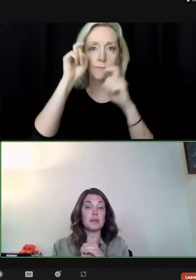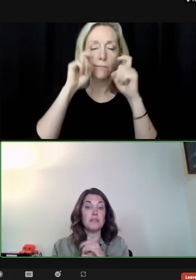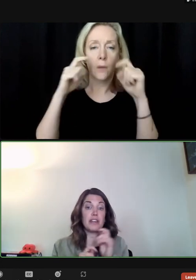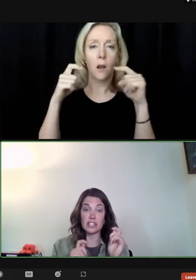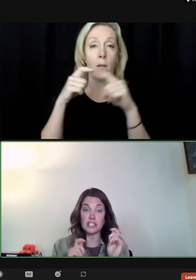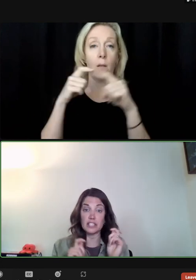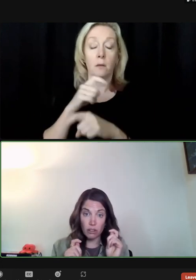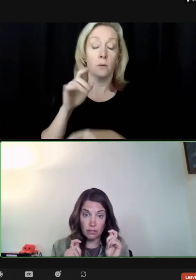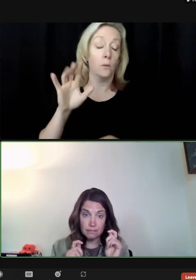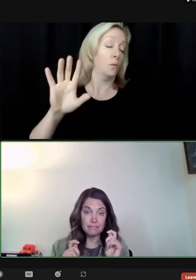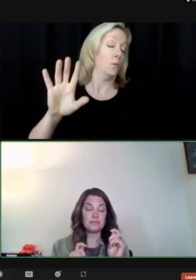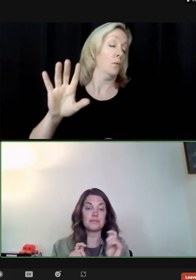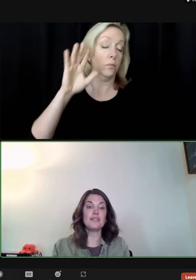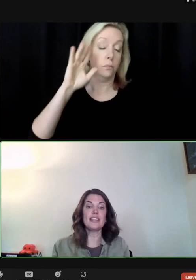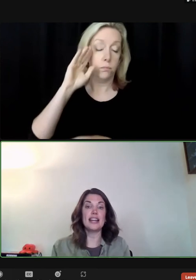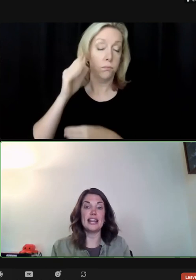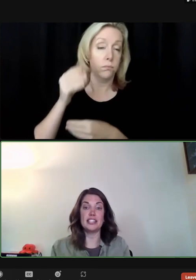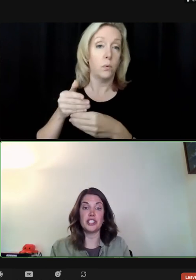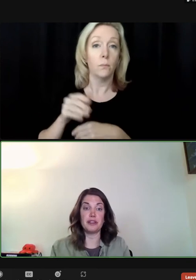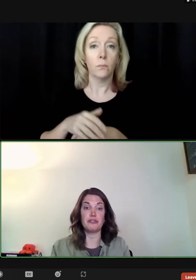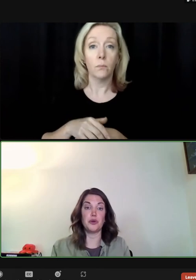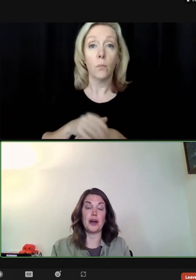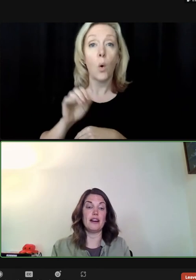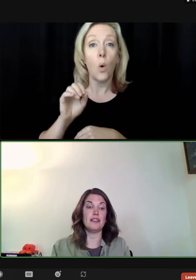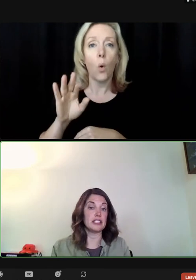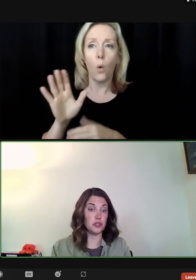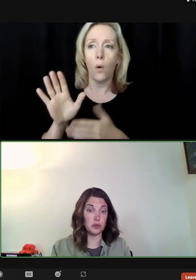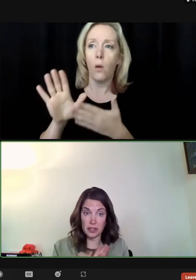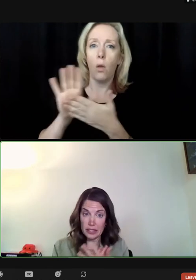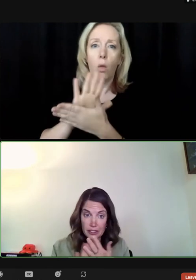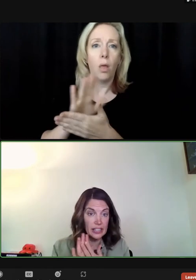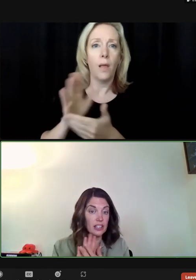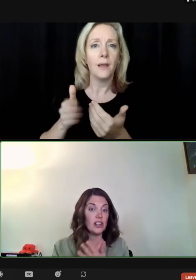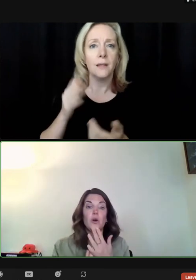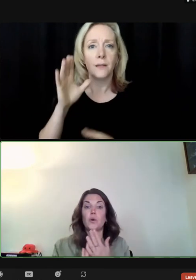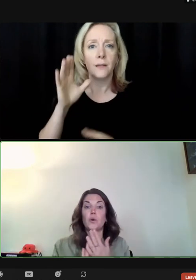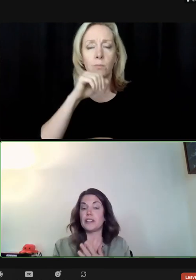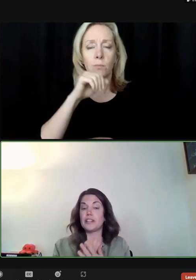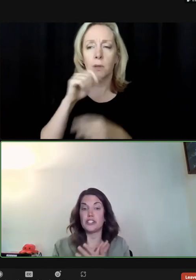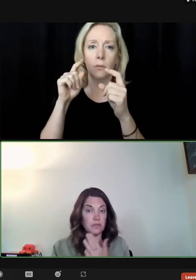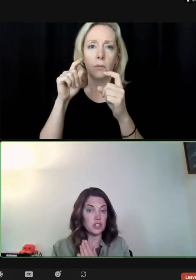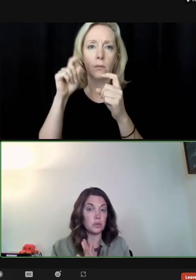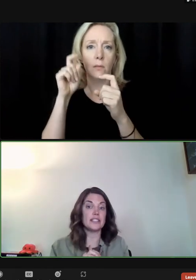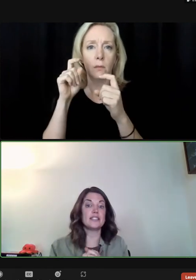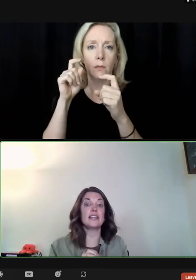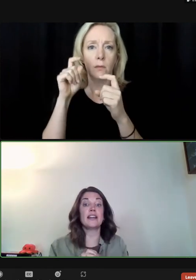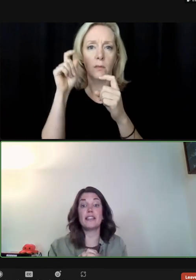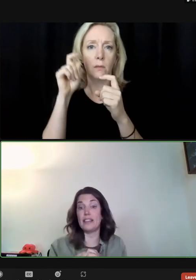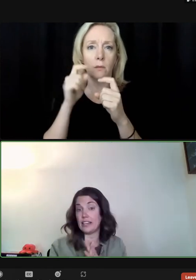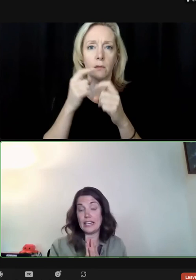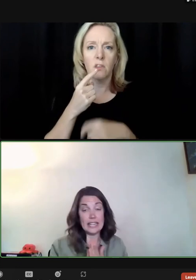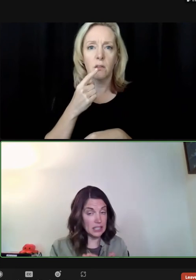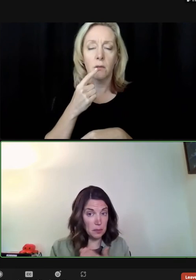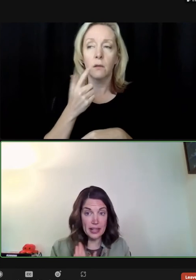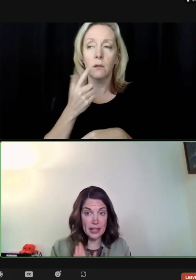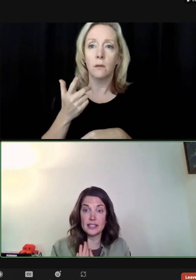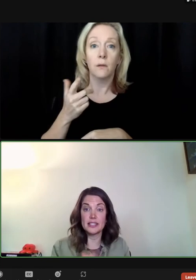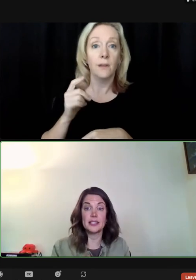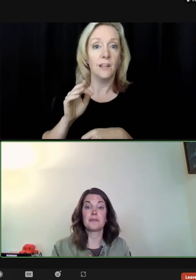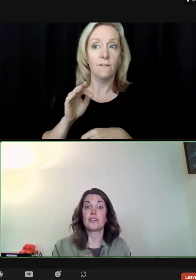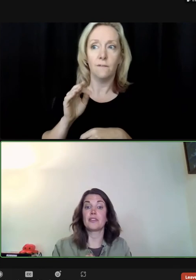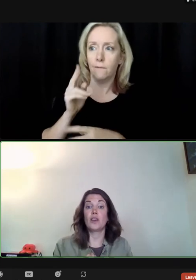non-manual signals can be very subtle. And so if you have issues with clarity or issues with visual processing, they could